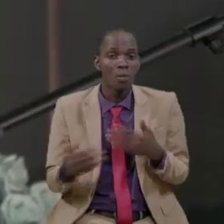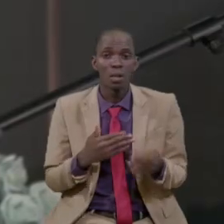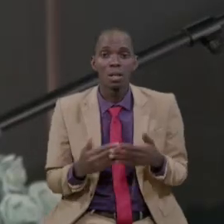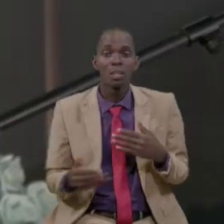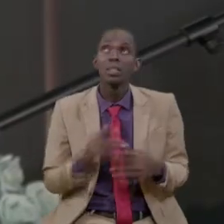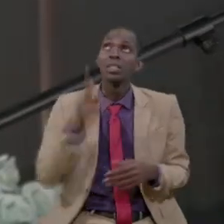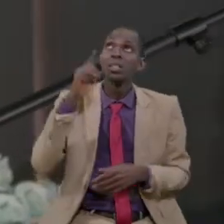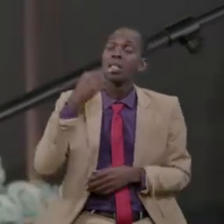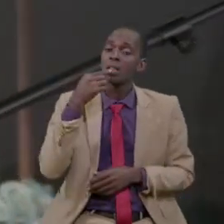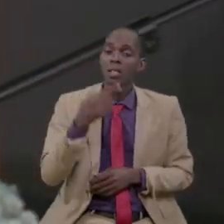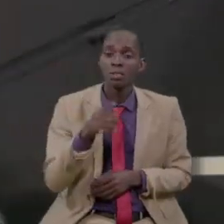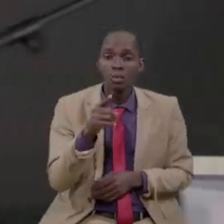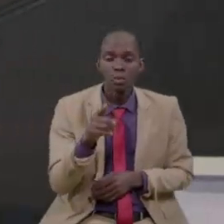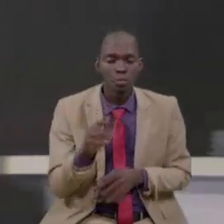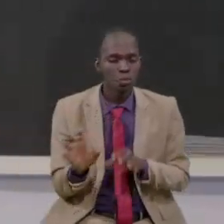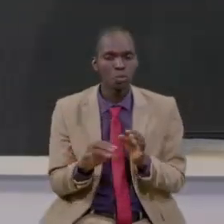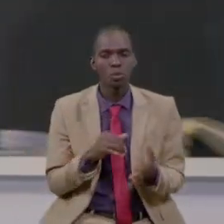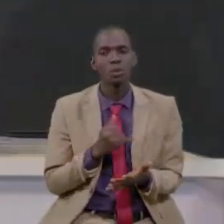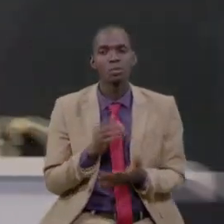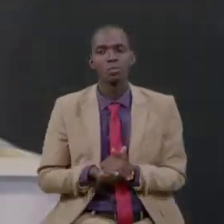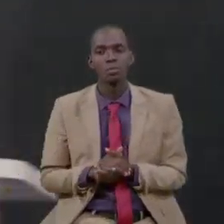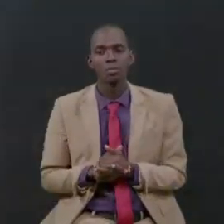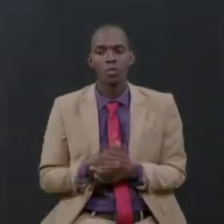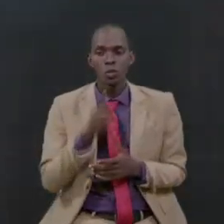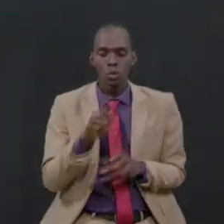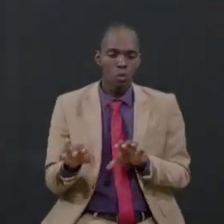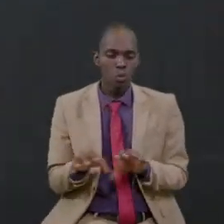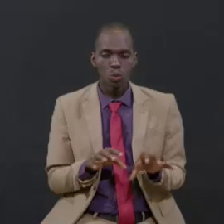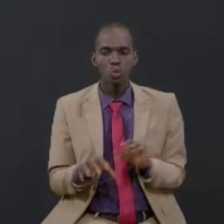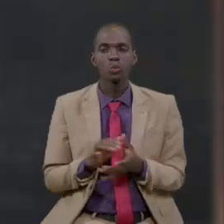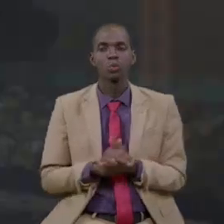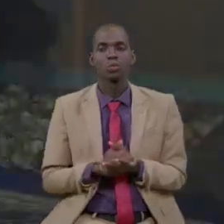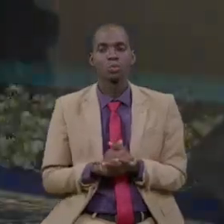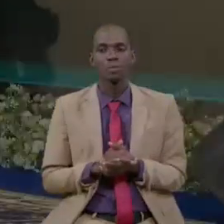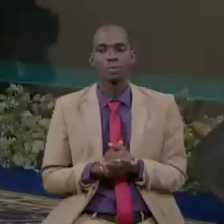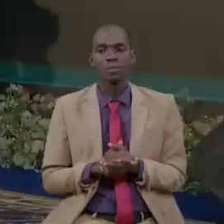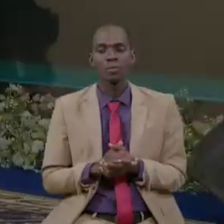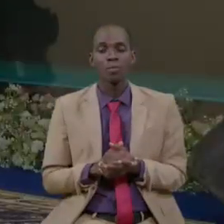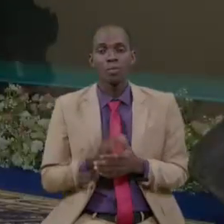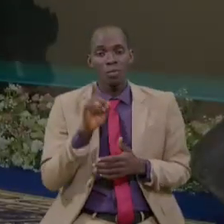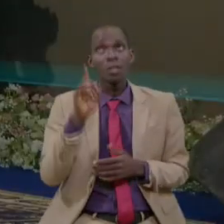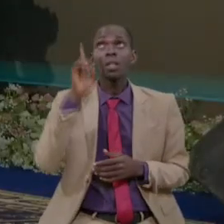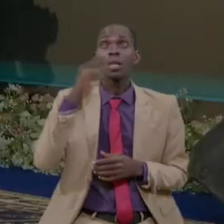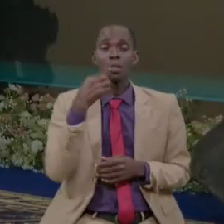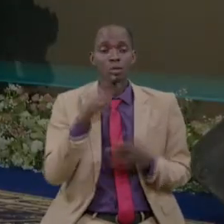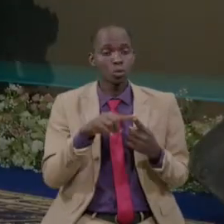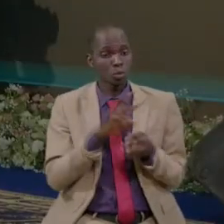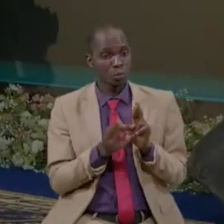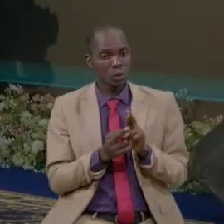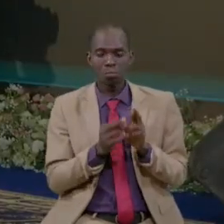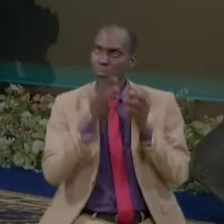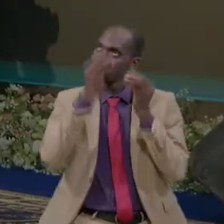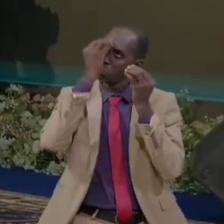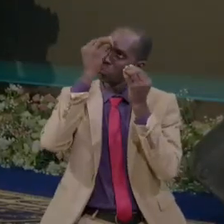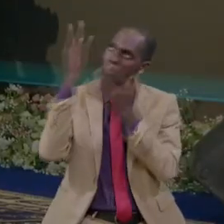it. You do, you do, you do. Did he say to repent? You do. Did he